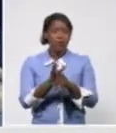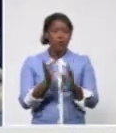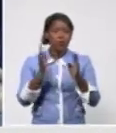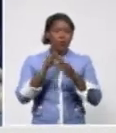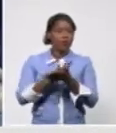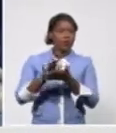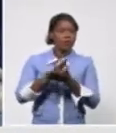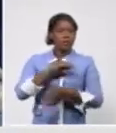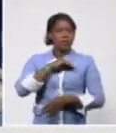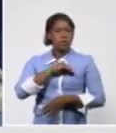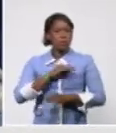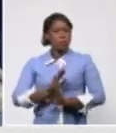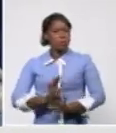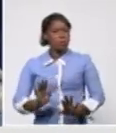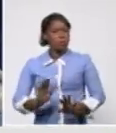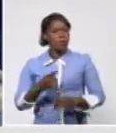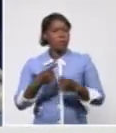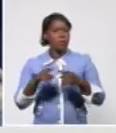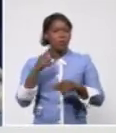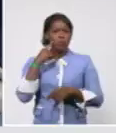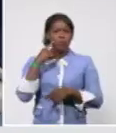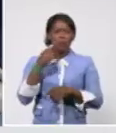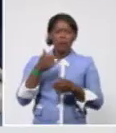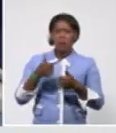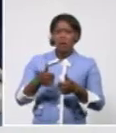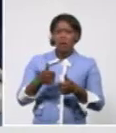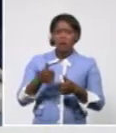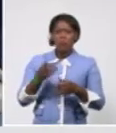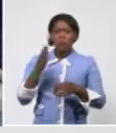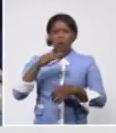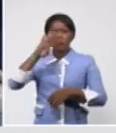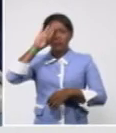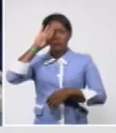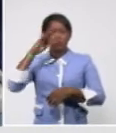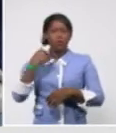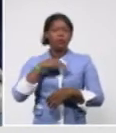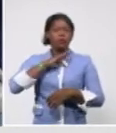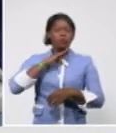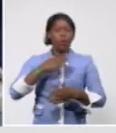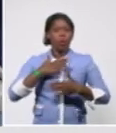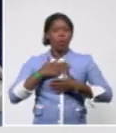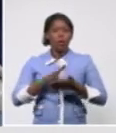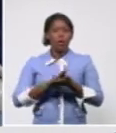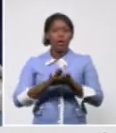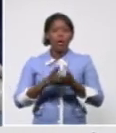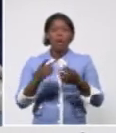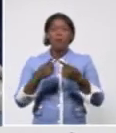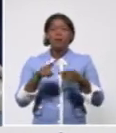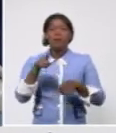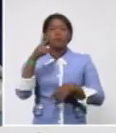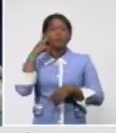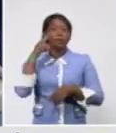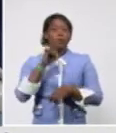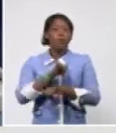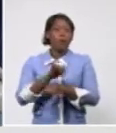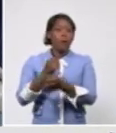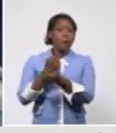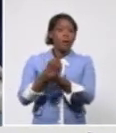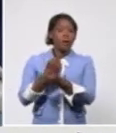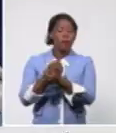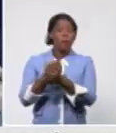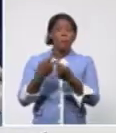to certain risk factors that he possessed. He spent 12 days in